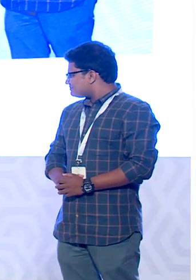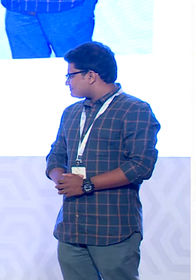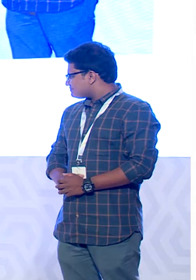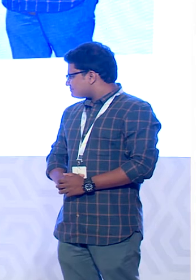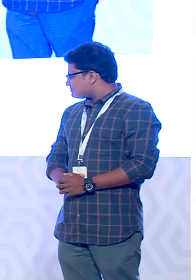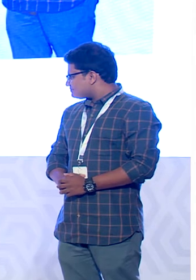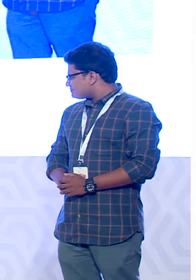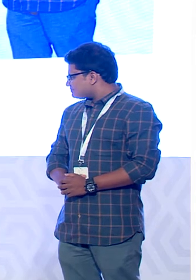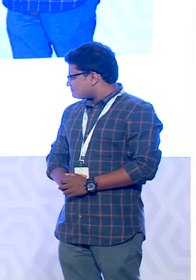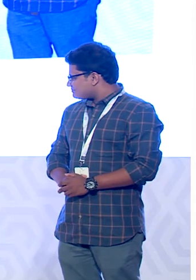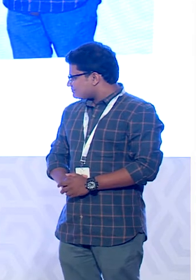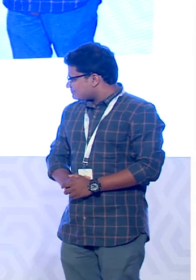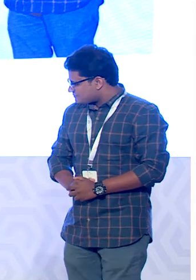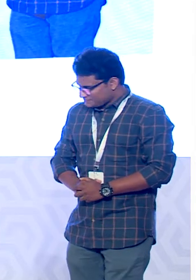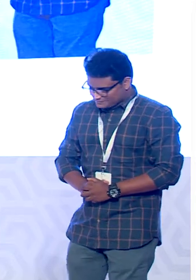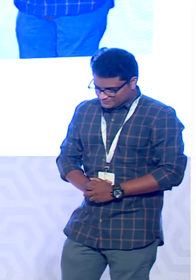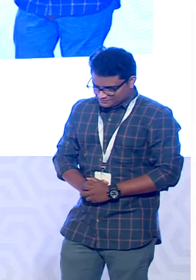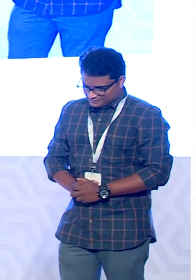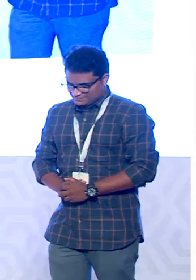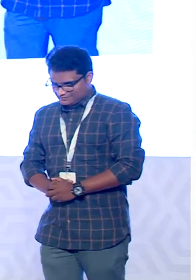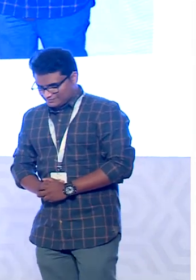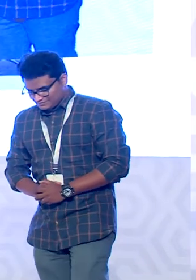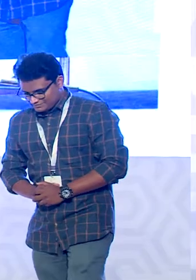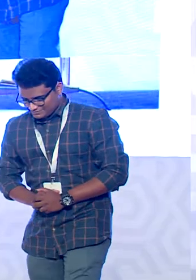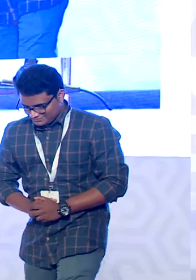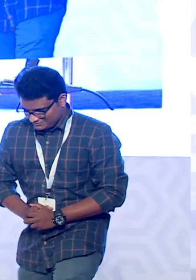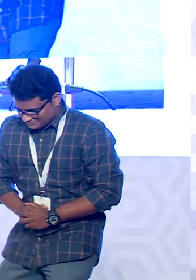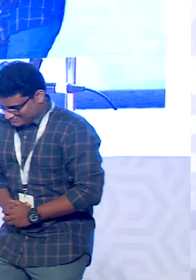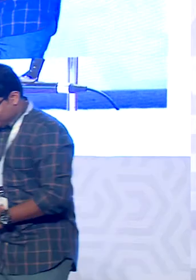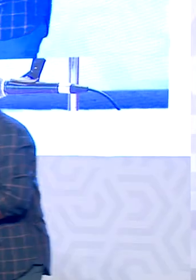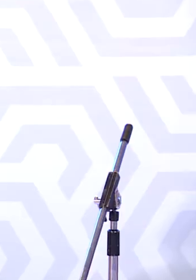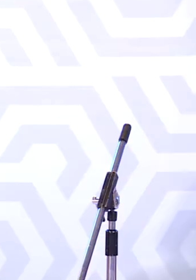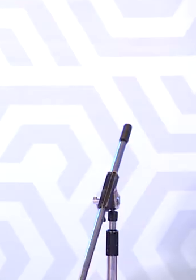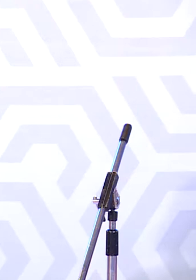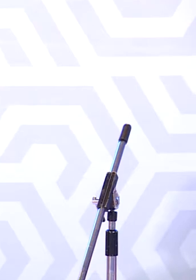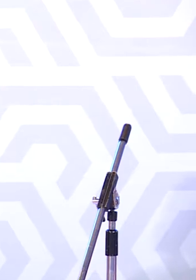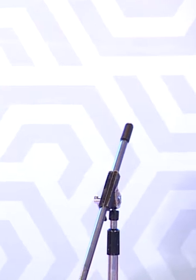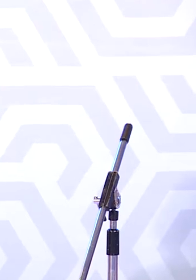Indina dinave shubha dinavu indina vara